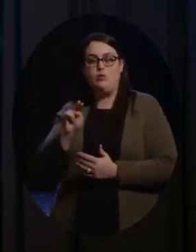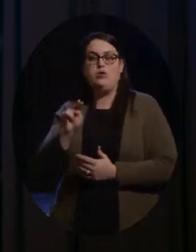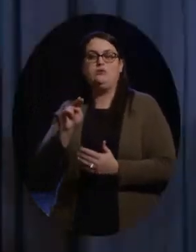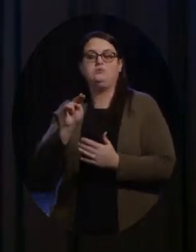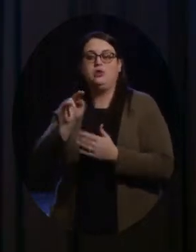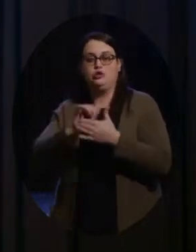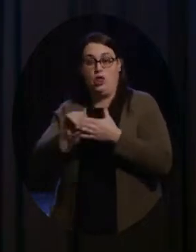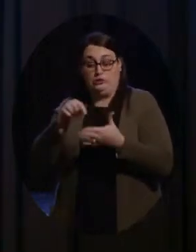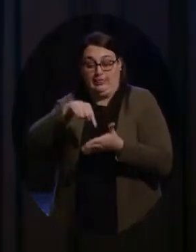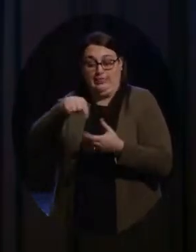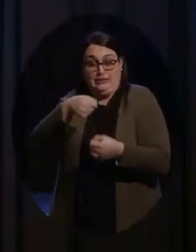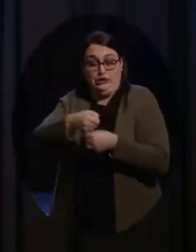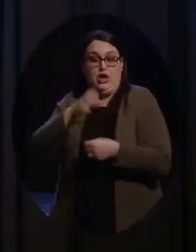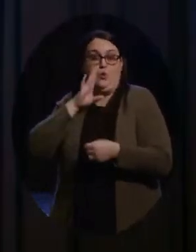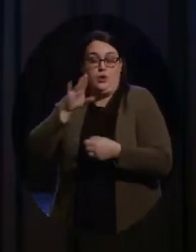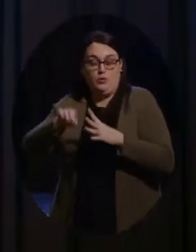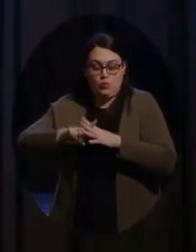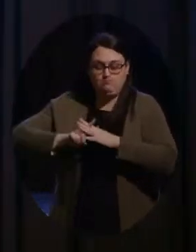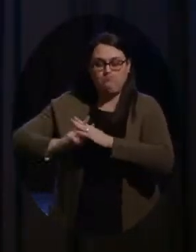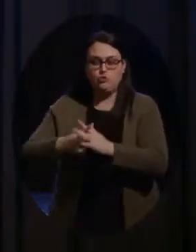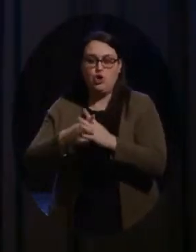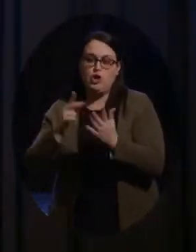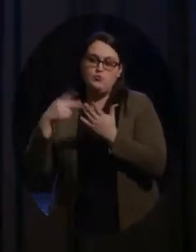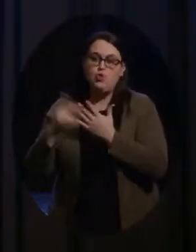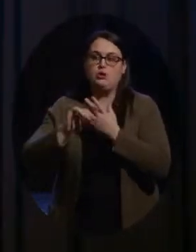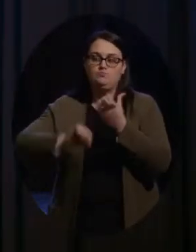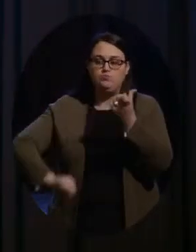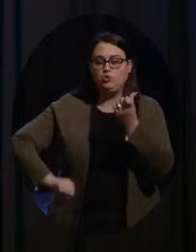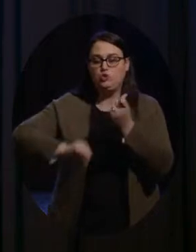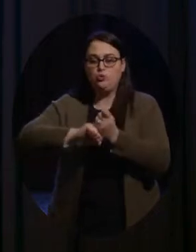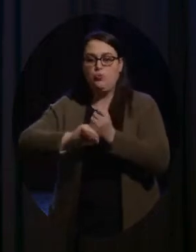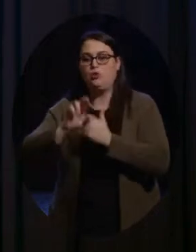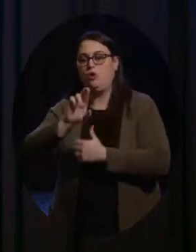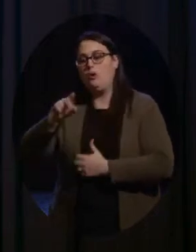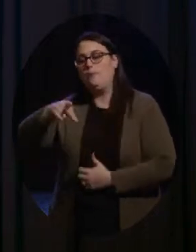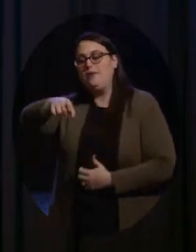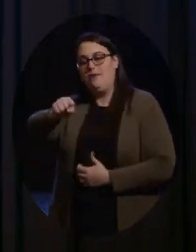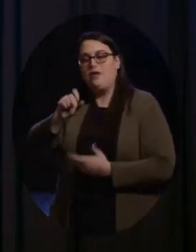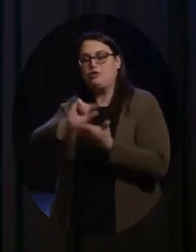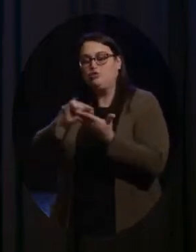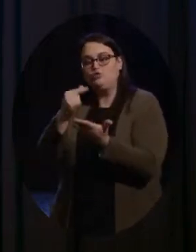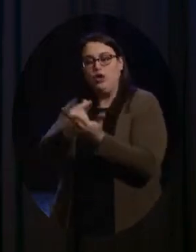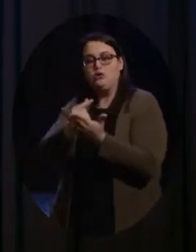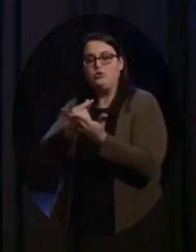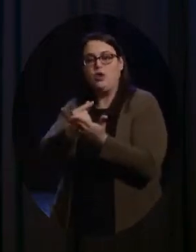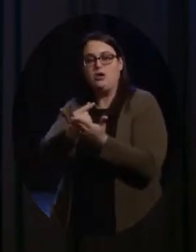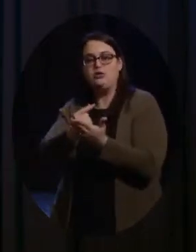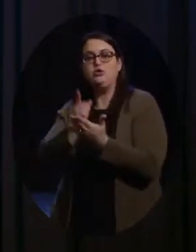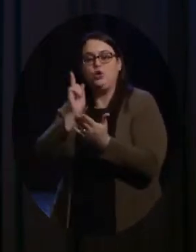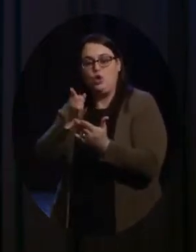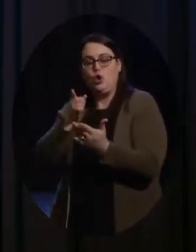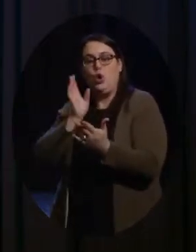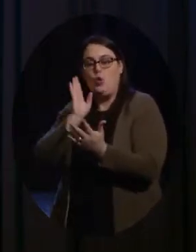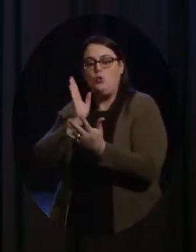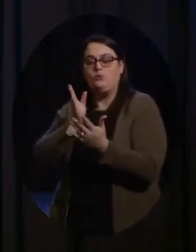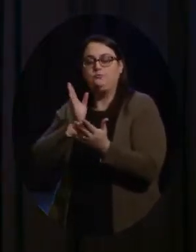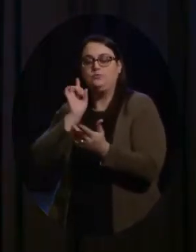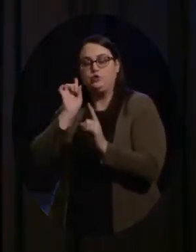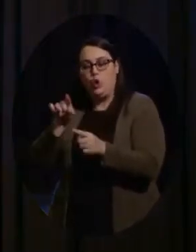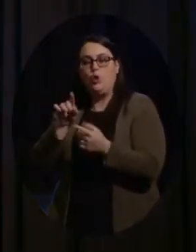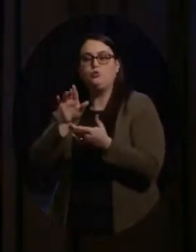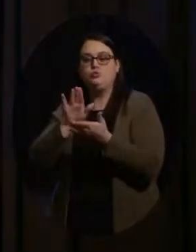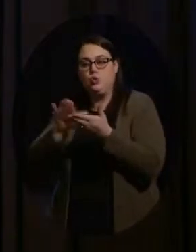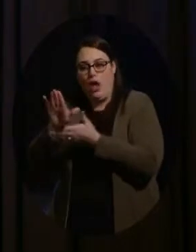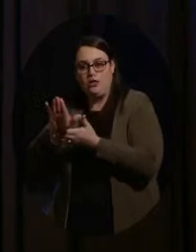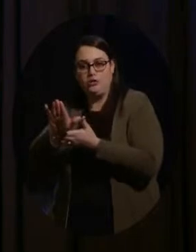this year we will pilot a program that supports RPS graduates to and through community college beginning this